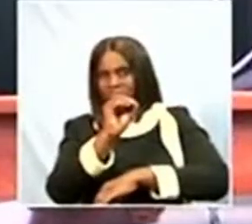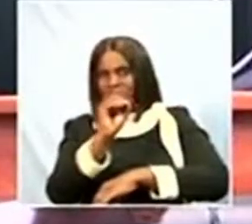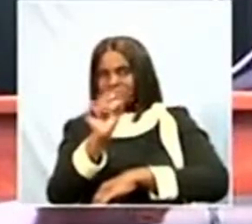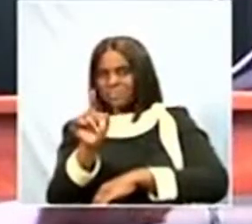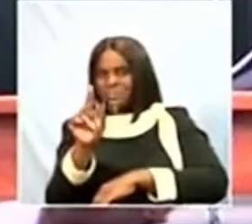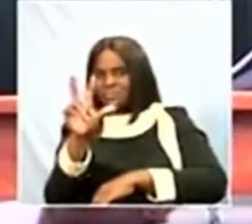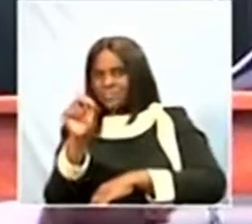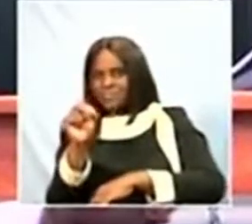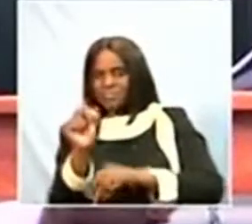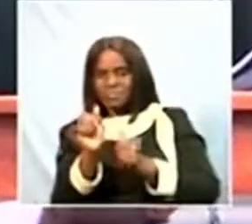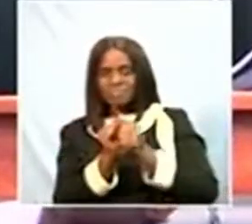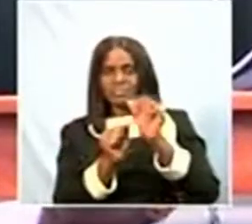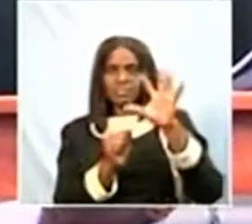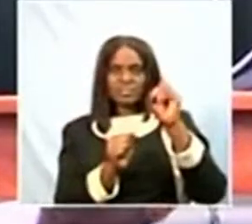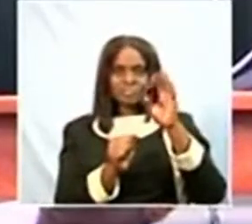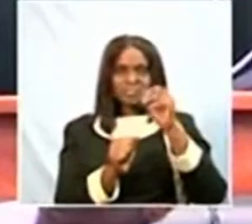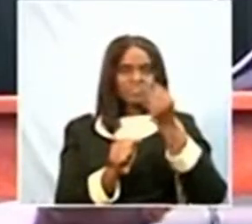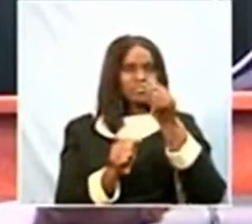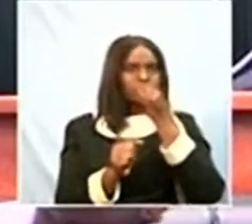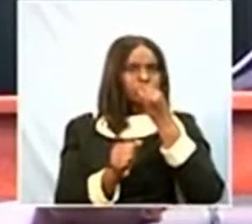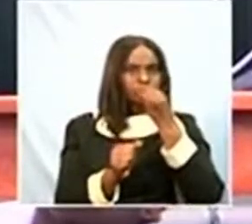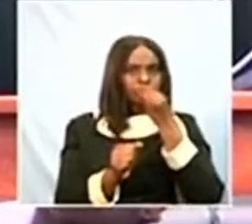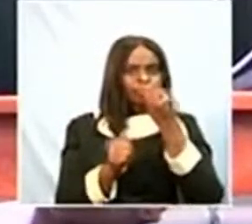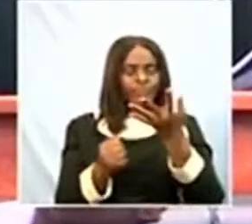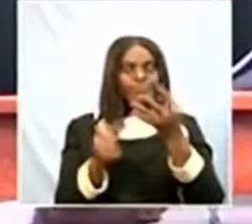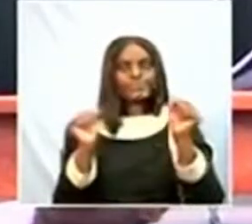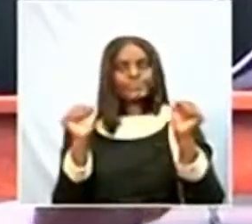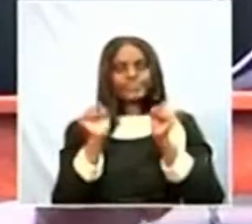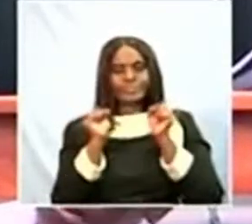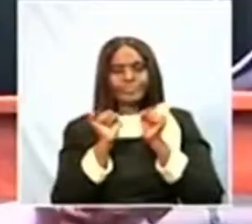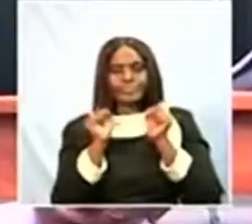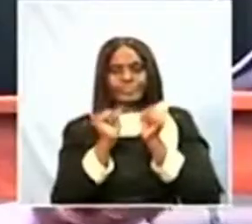50 due to malnutrition, malaria, and air